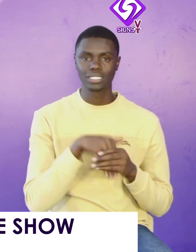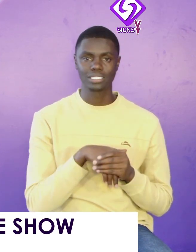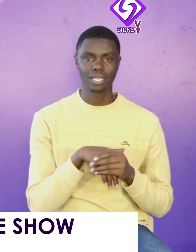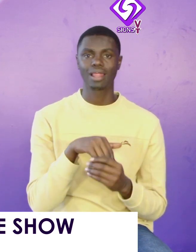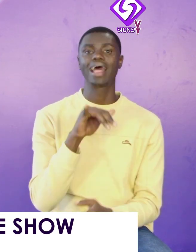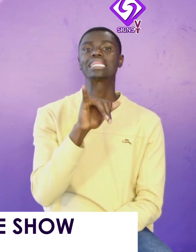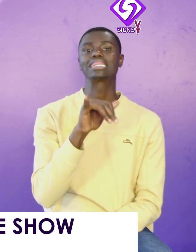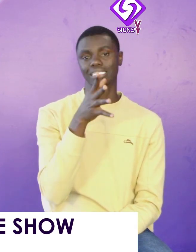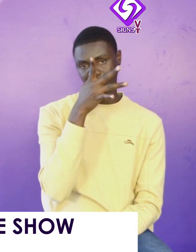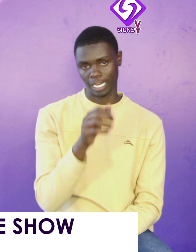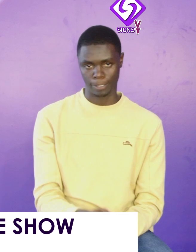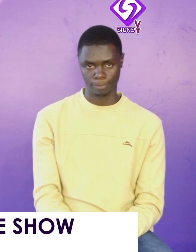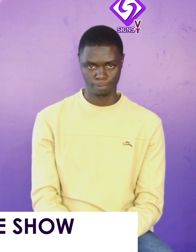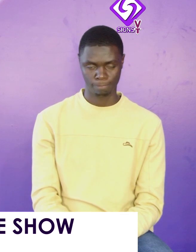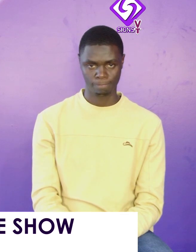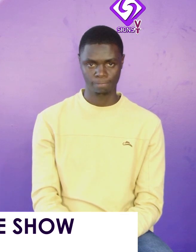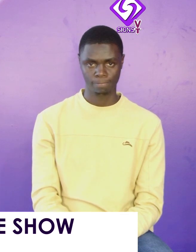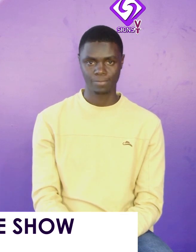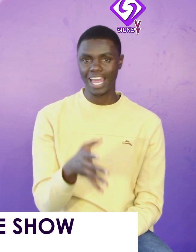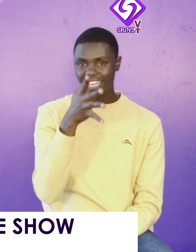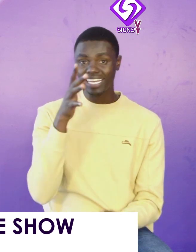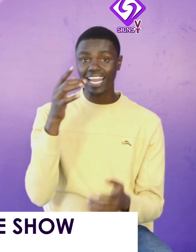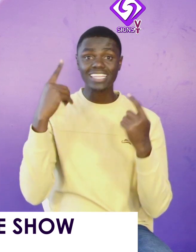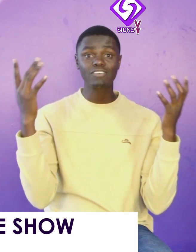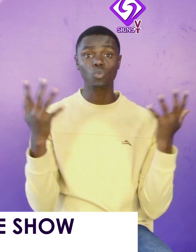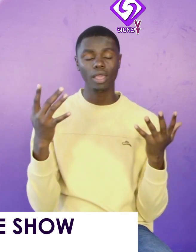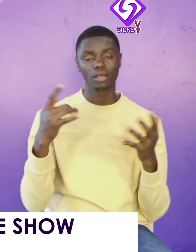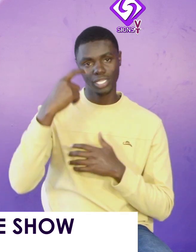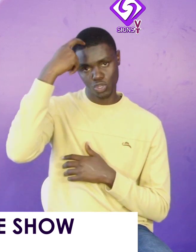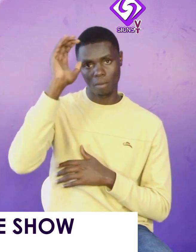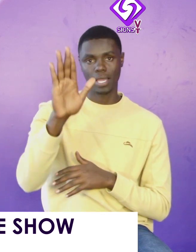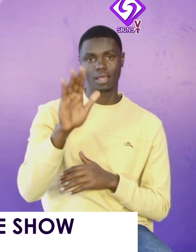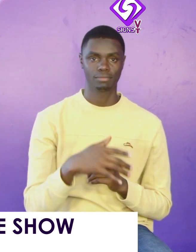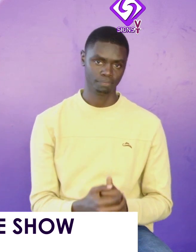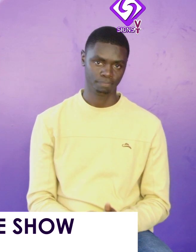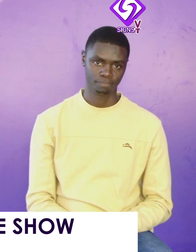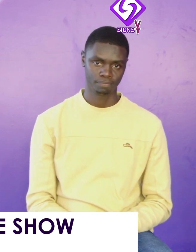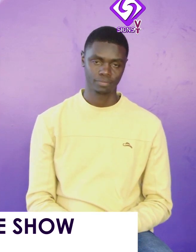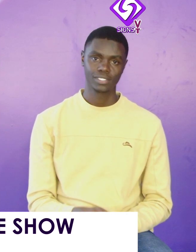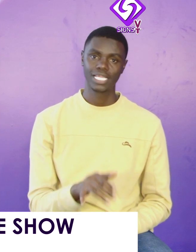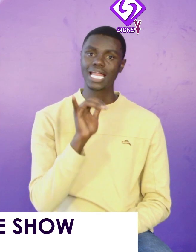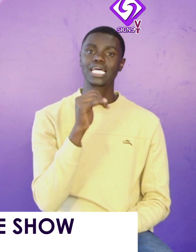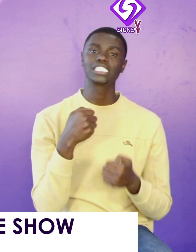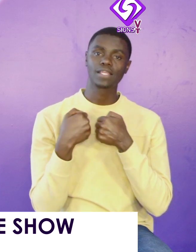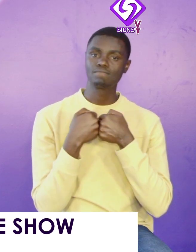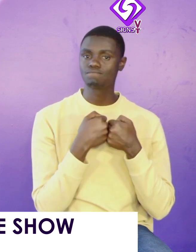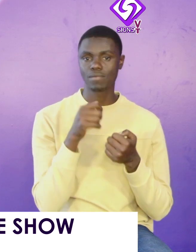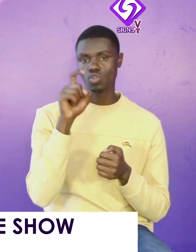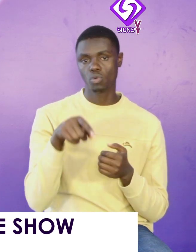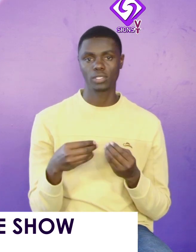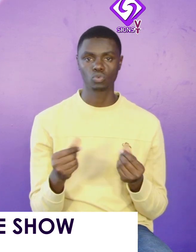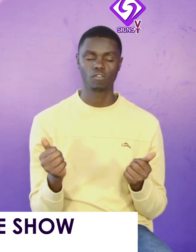lie. That lie thrives in your mind. That is the battle that you need to